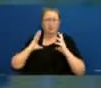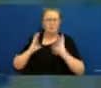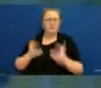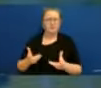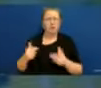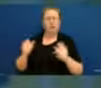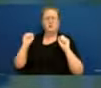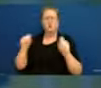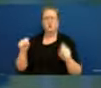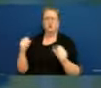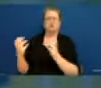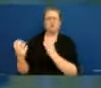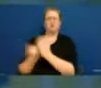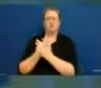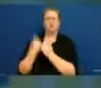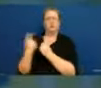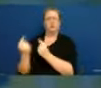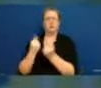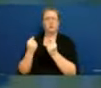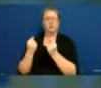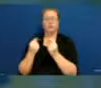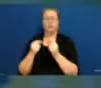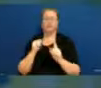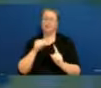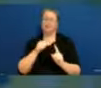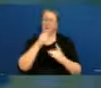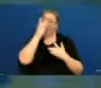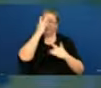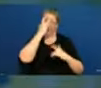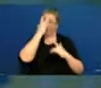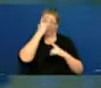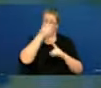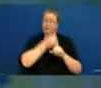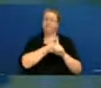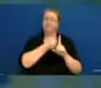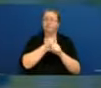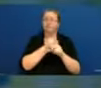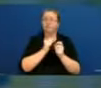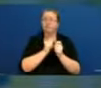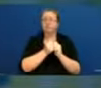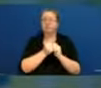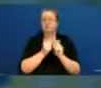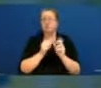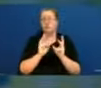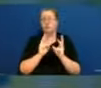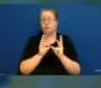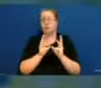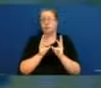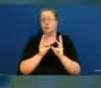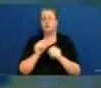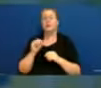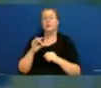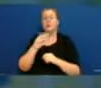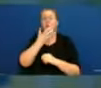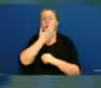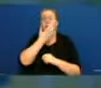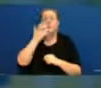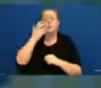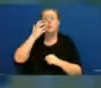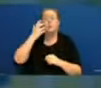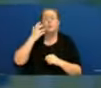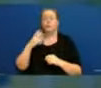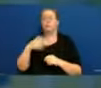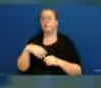with in the summer. Probably because of the seasonality of this virus. We're learning that it doesn't spread as well